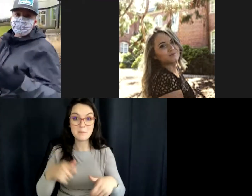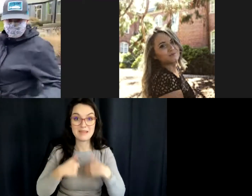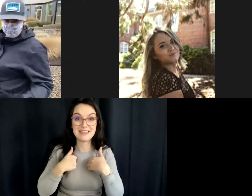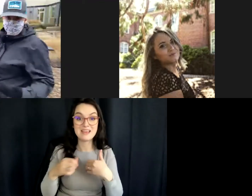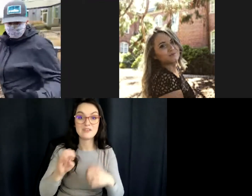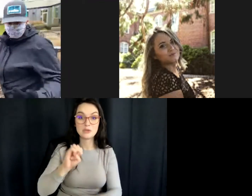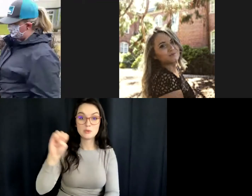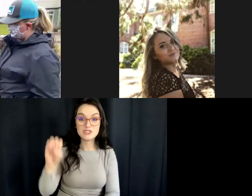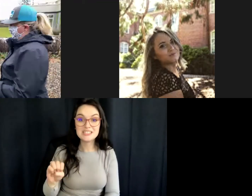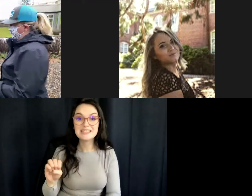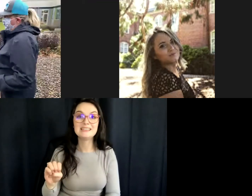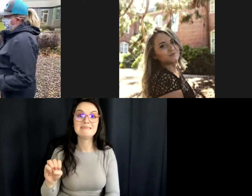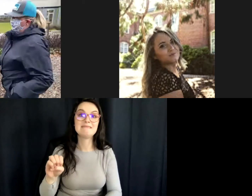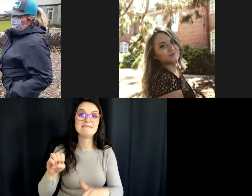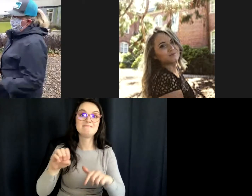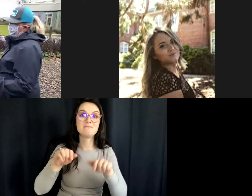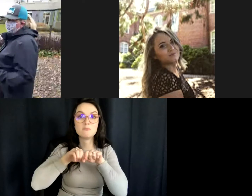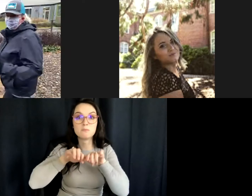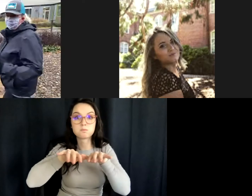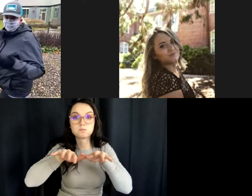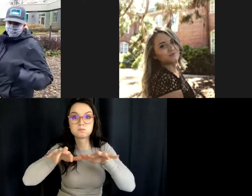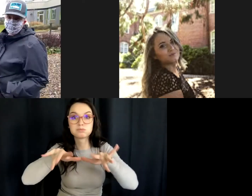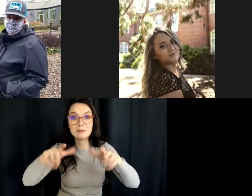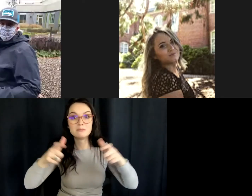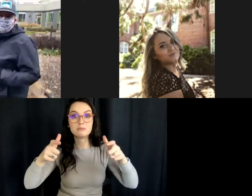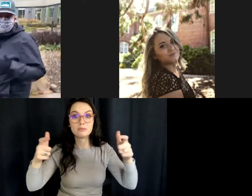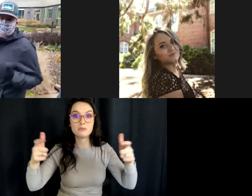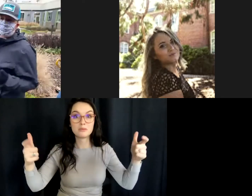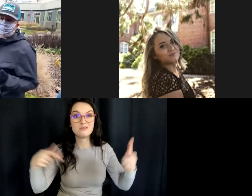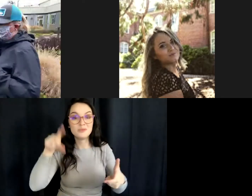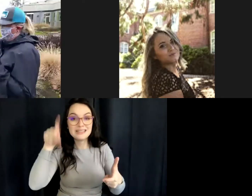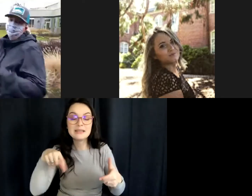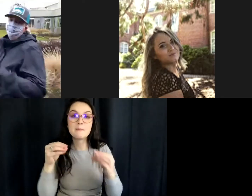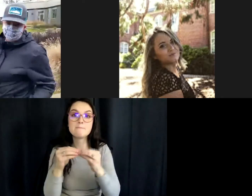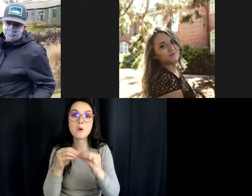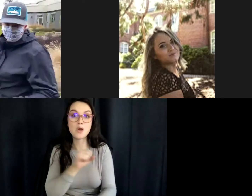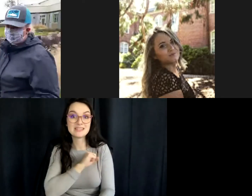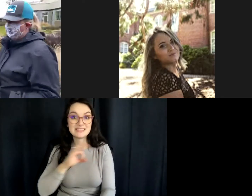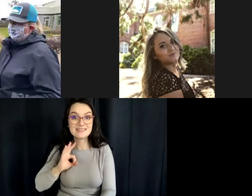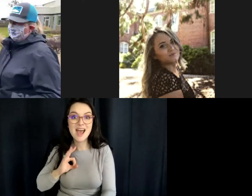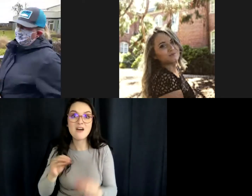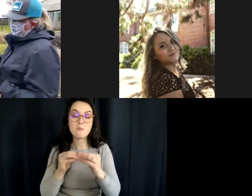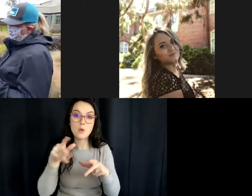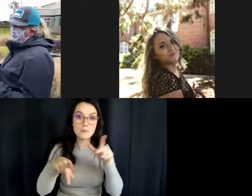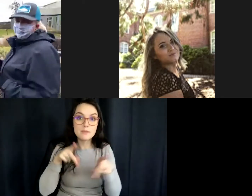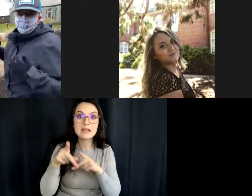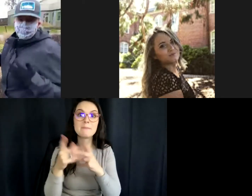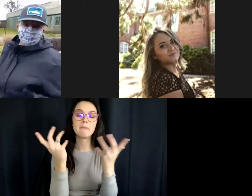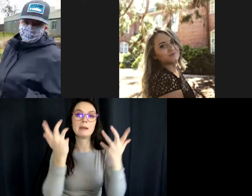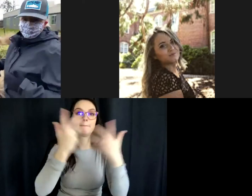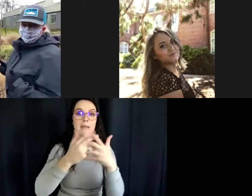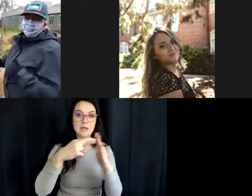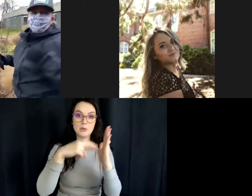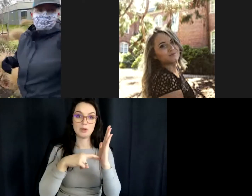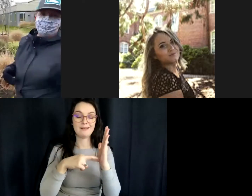river. Yeah, and we're meeting our it's meeting the regulations of our permit. So we have a permit with